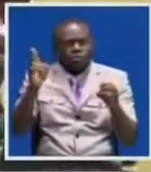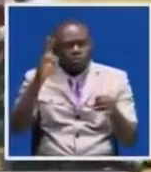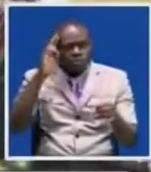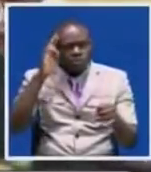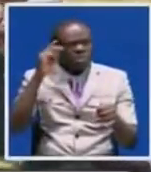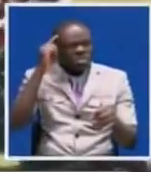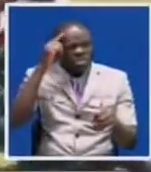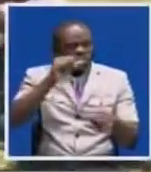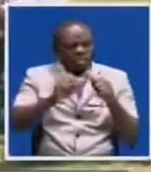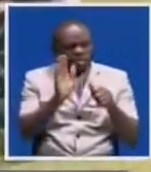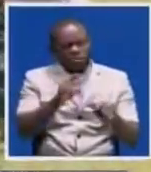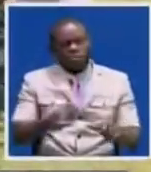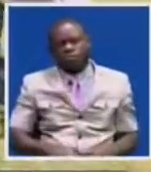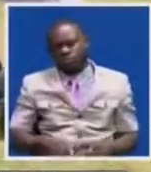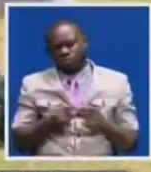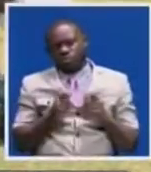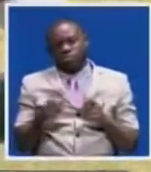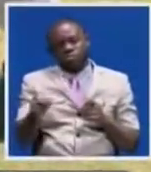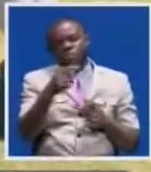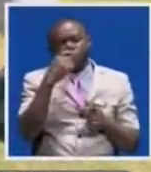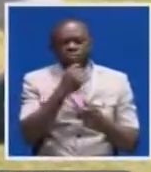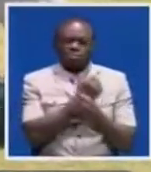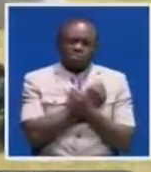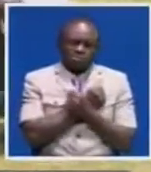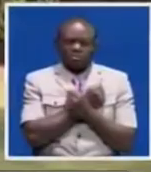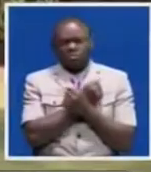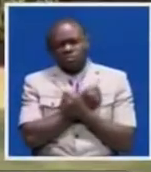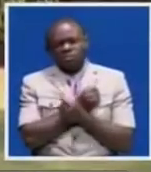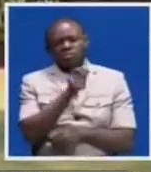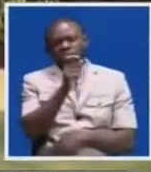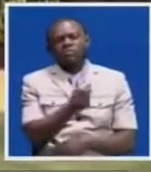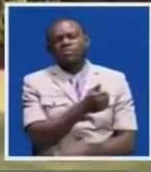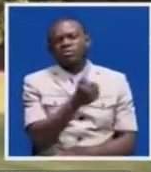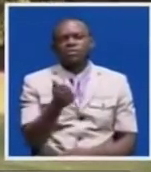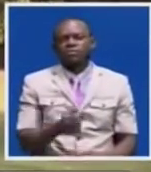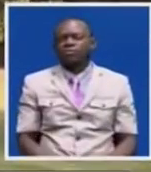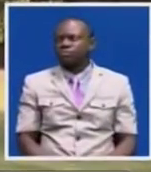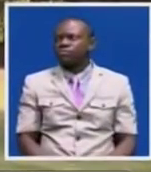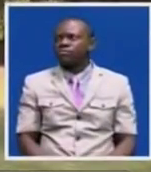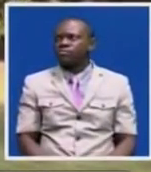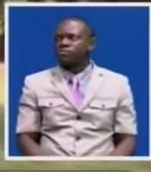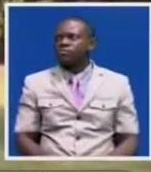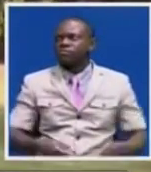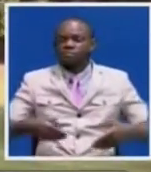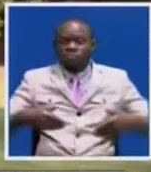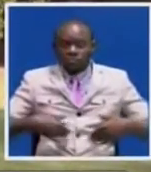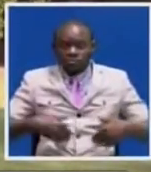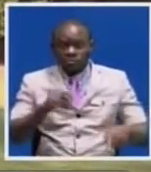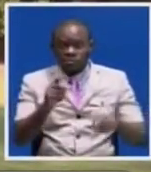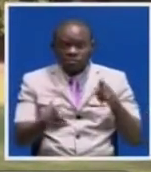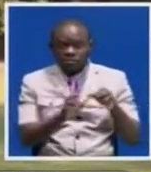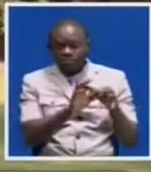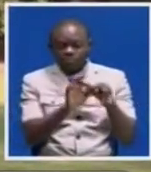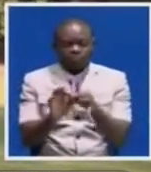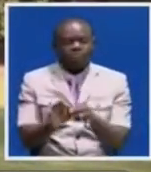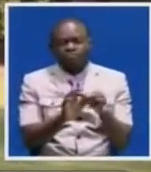said young people should learn to love one another if they are to achieve more. It's unity of the young people. I feel sad to see